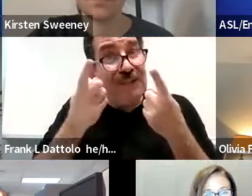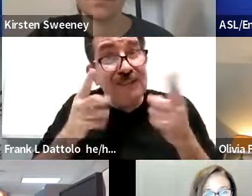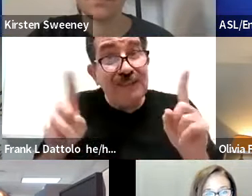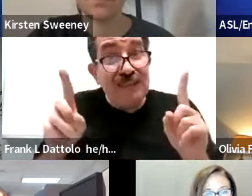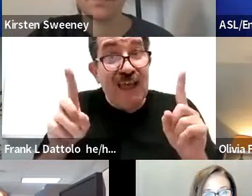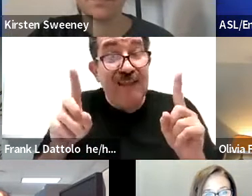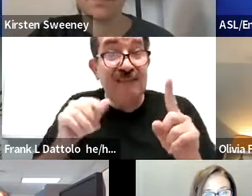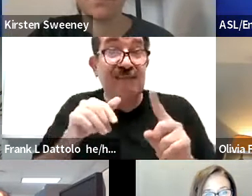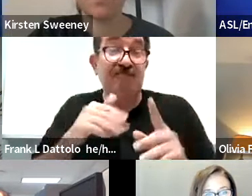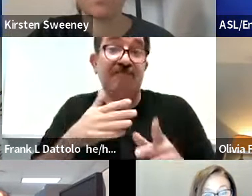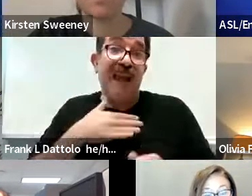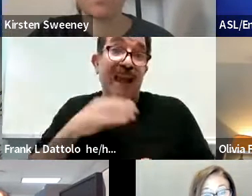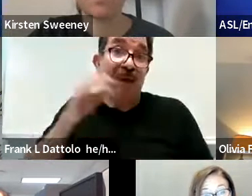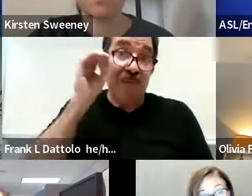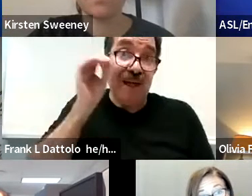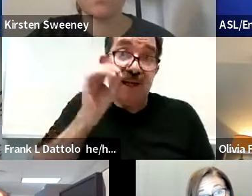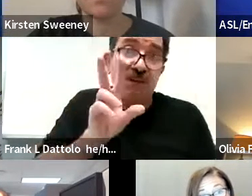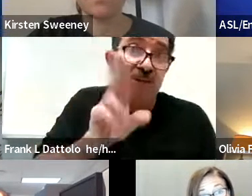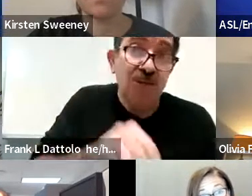interpret a show.